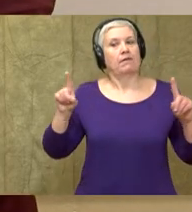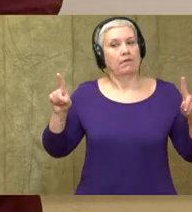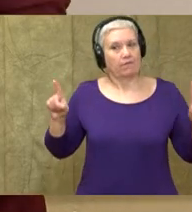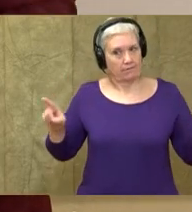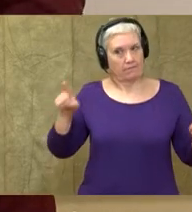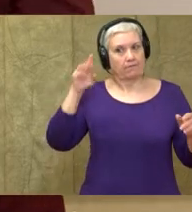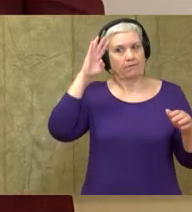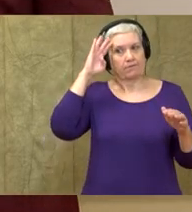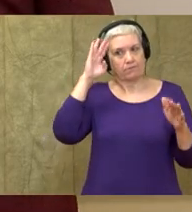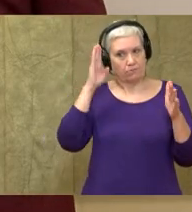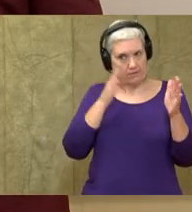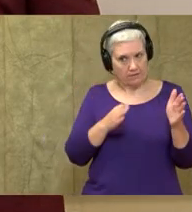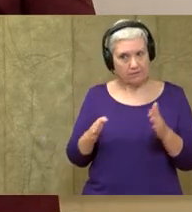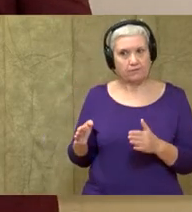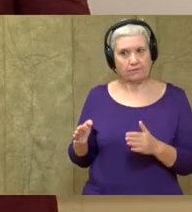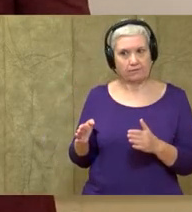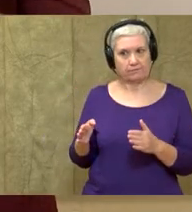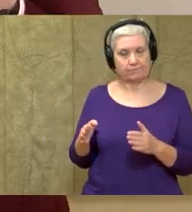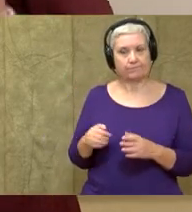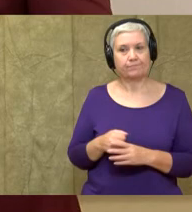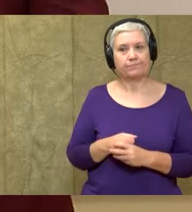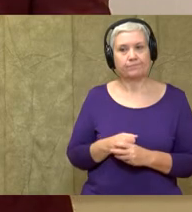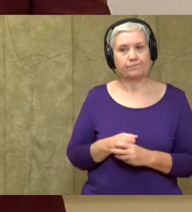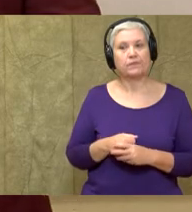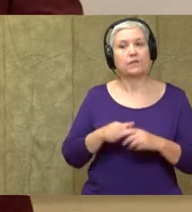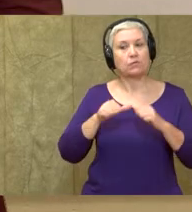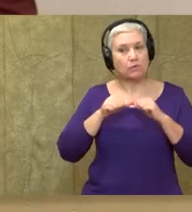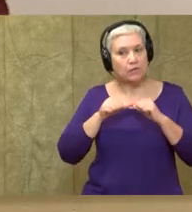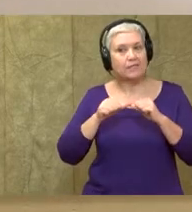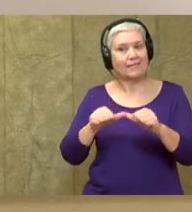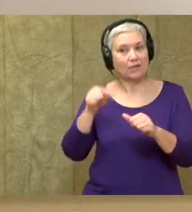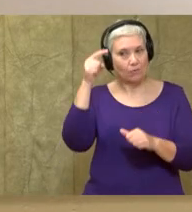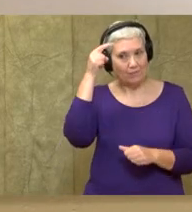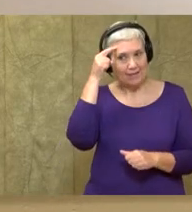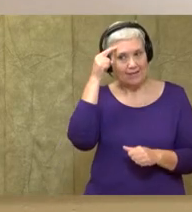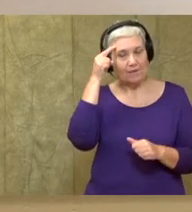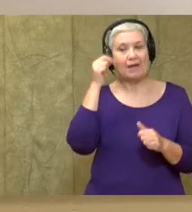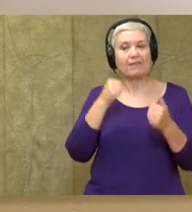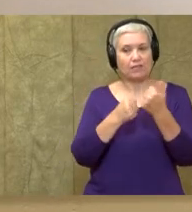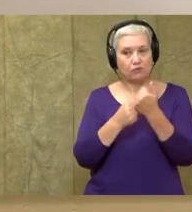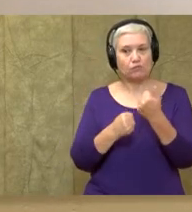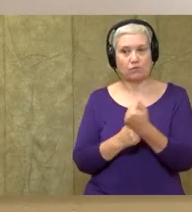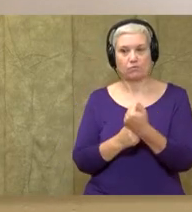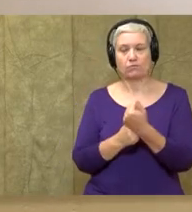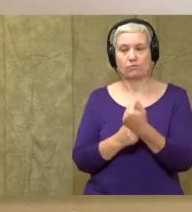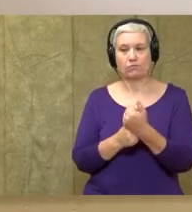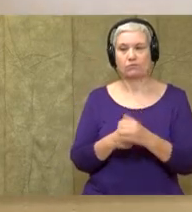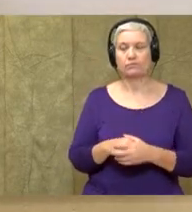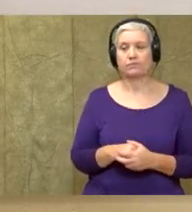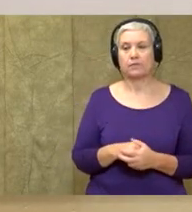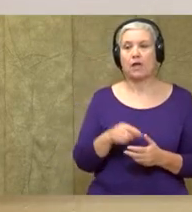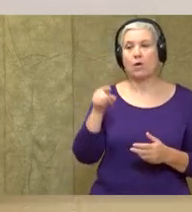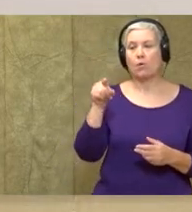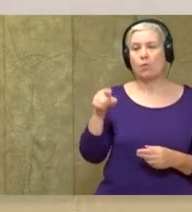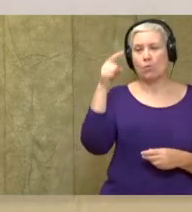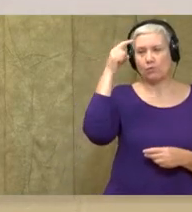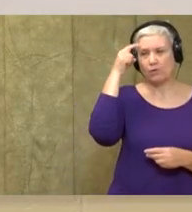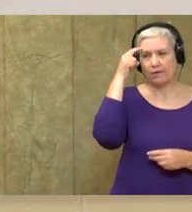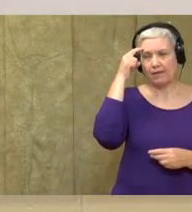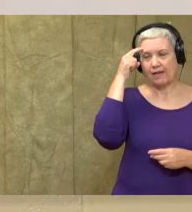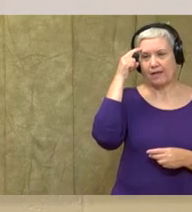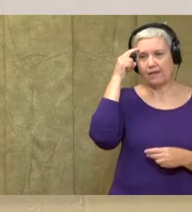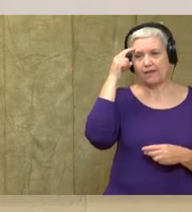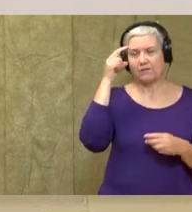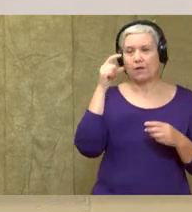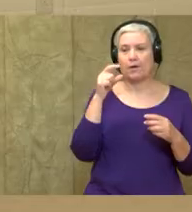before when I could factor it. So as we continue to think about these structures, I want you to think of them as pairs